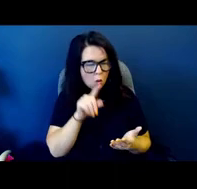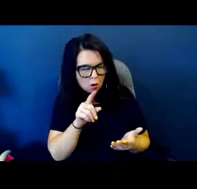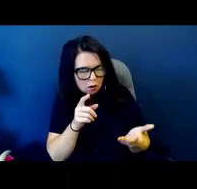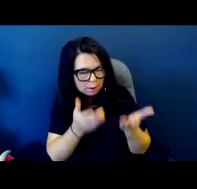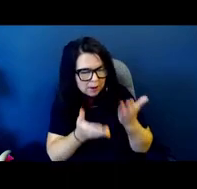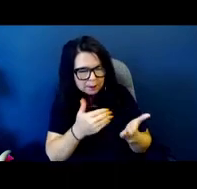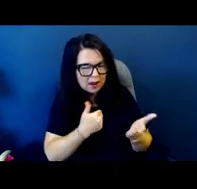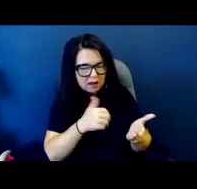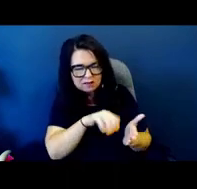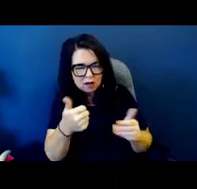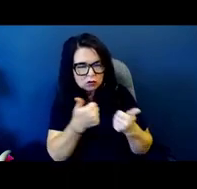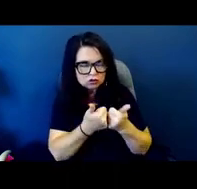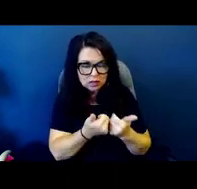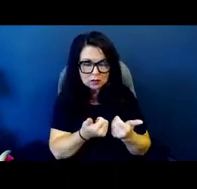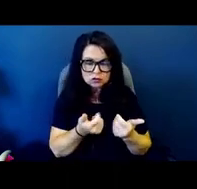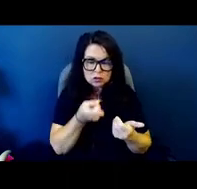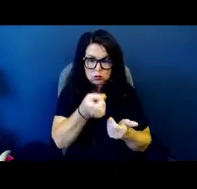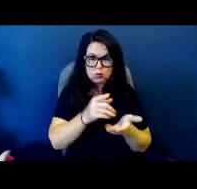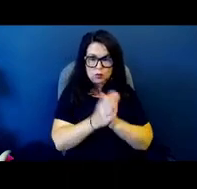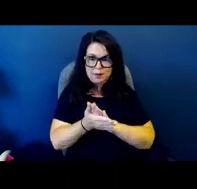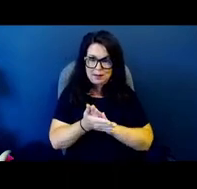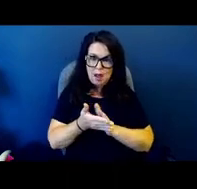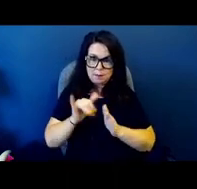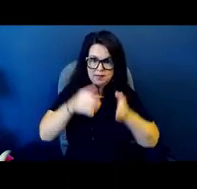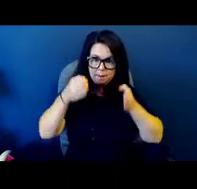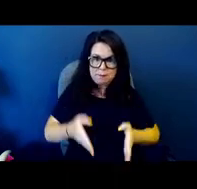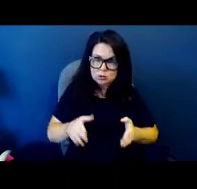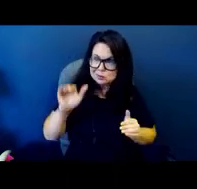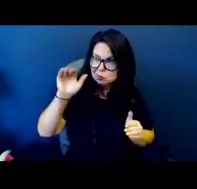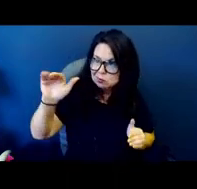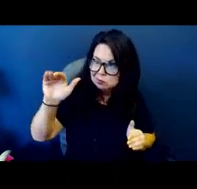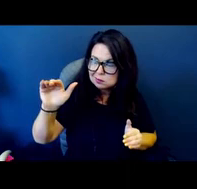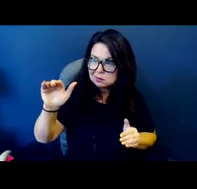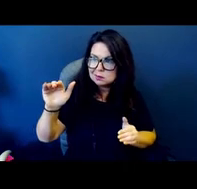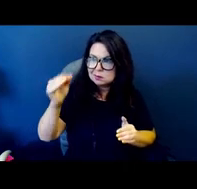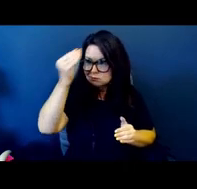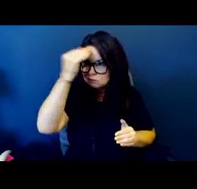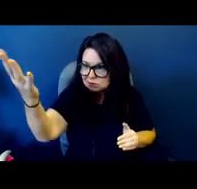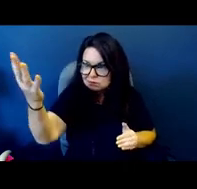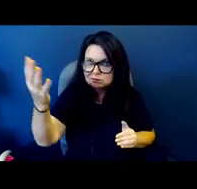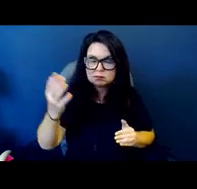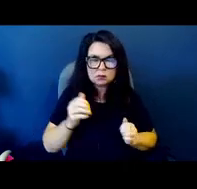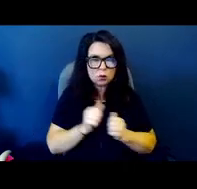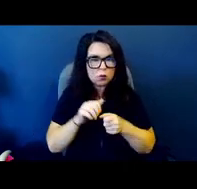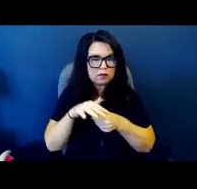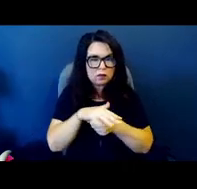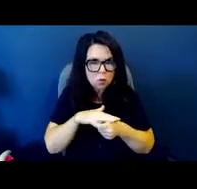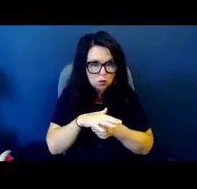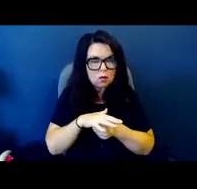can be the one to raise that with your local institutions and